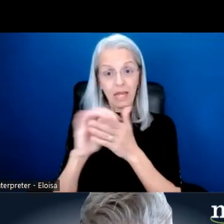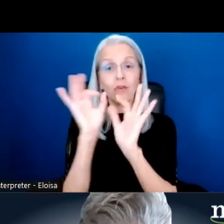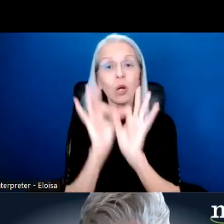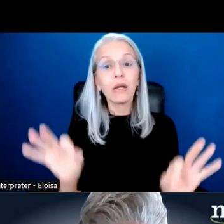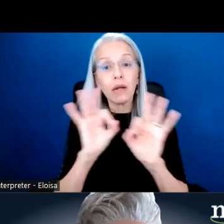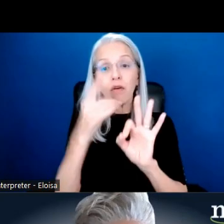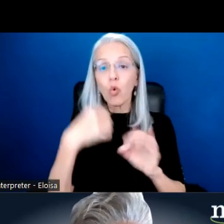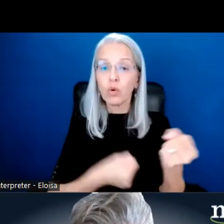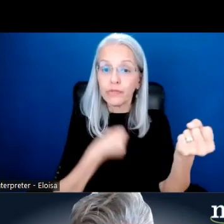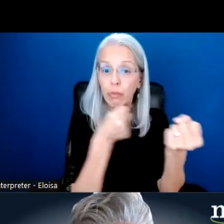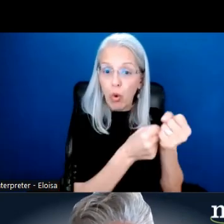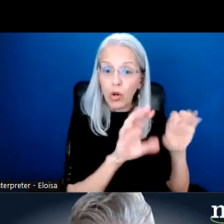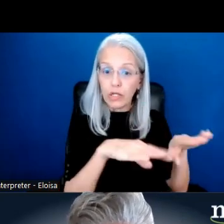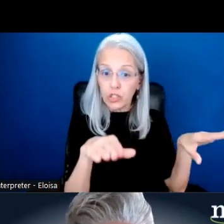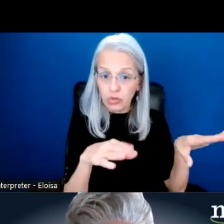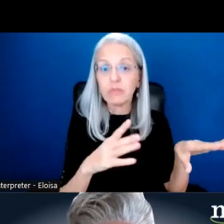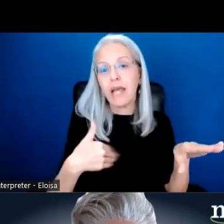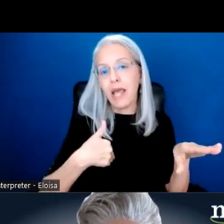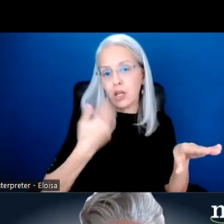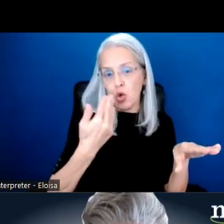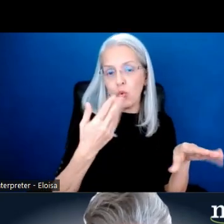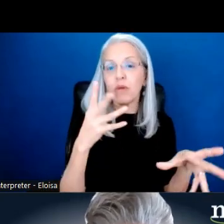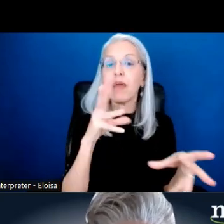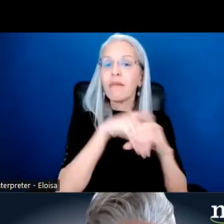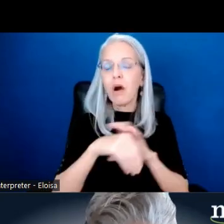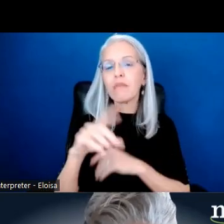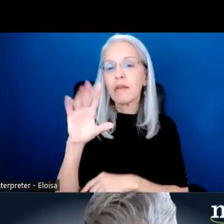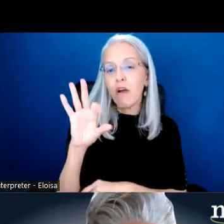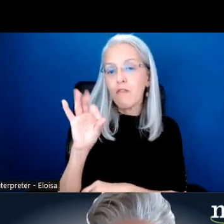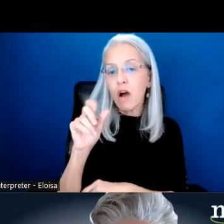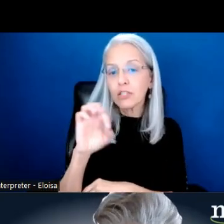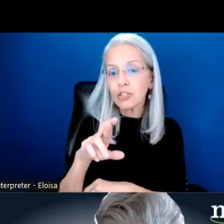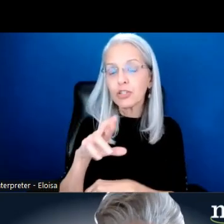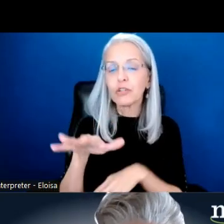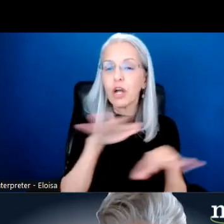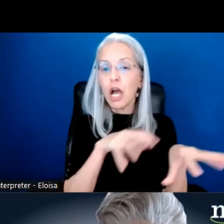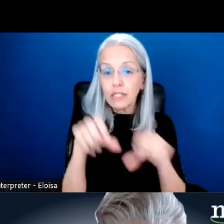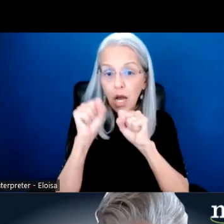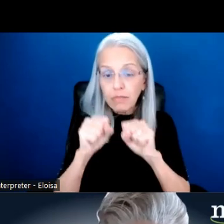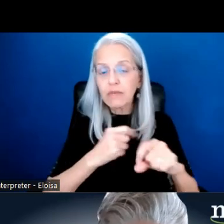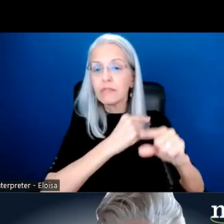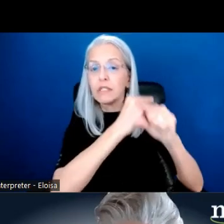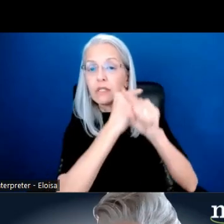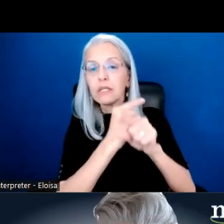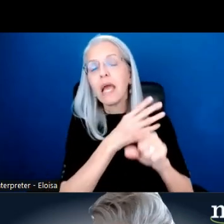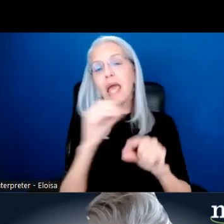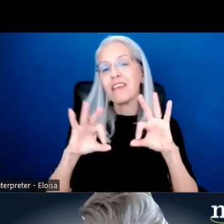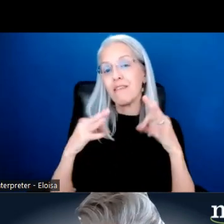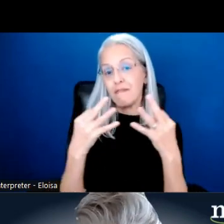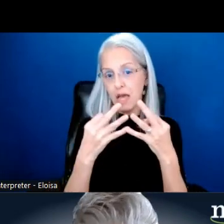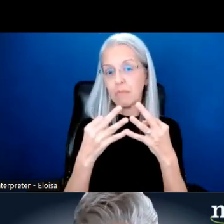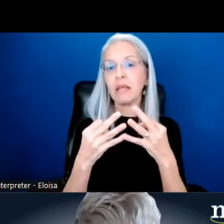supporting children and youth in foster, adoptive, kinship, and guardianship families. So